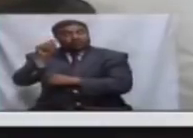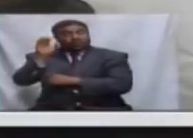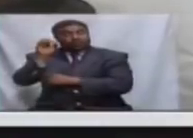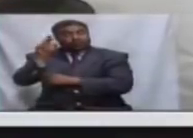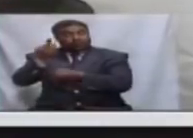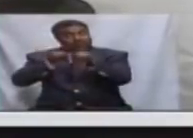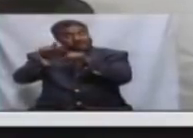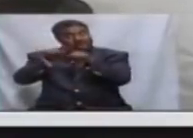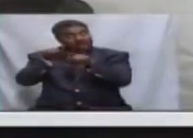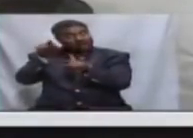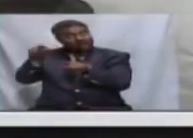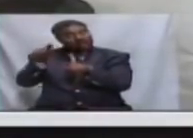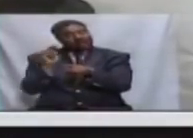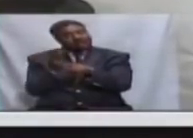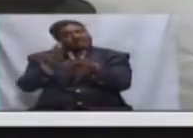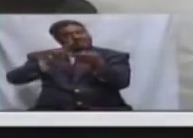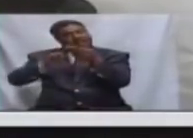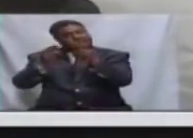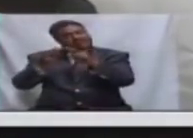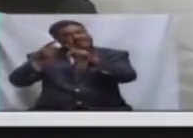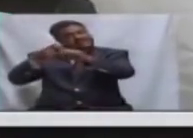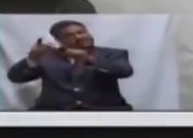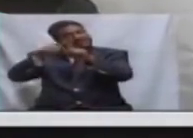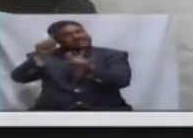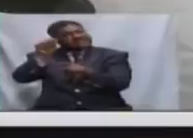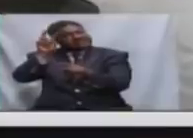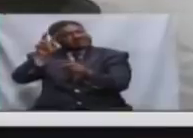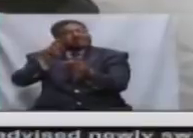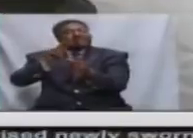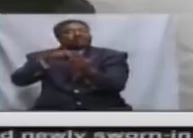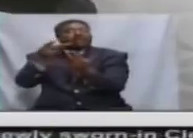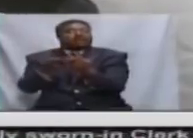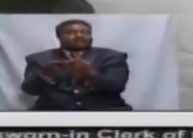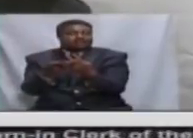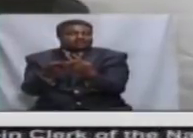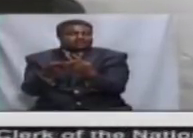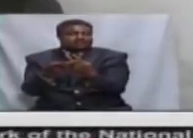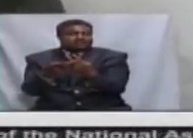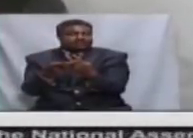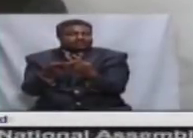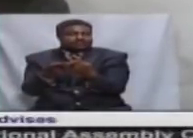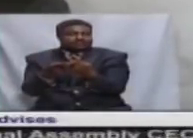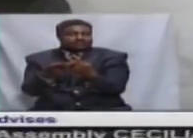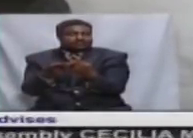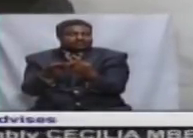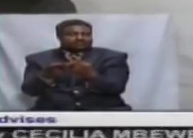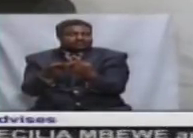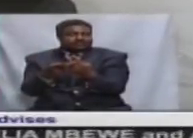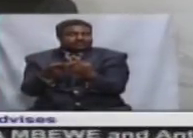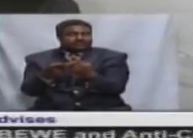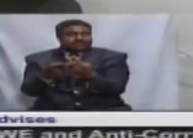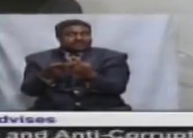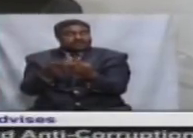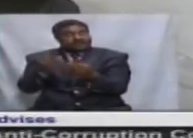1st, 2017. She said this year's conference, which she will officiate, is under the theme Women Participation